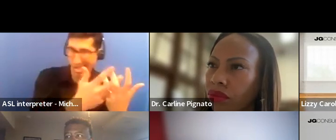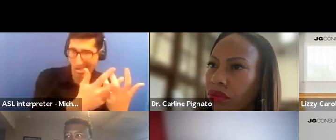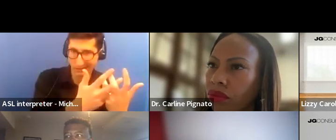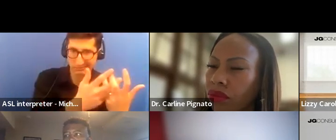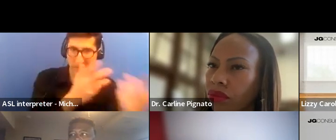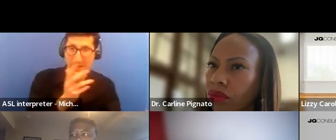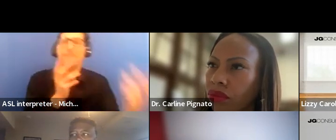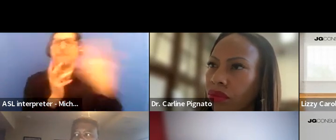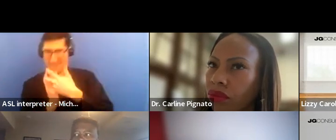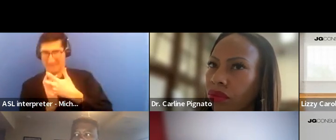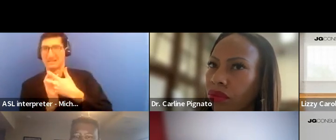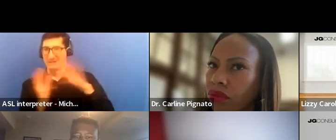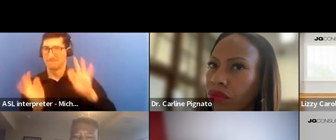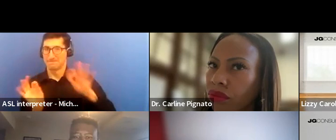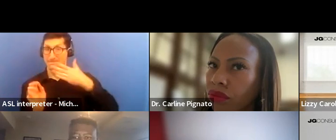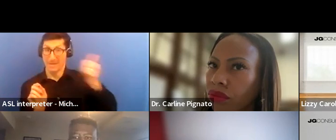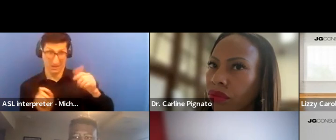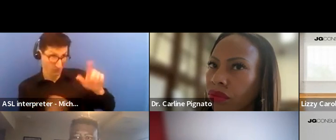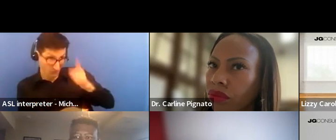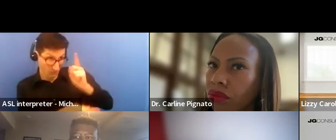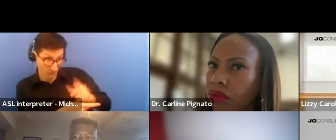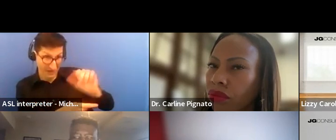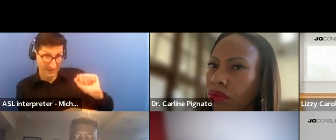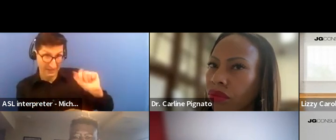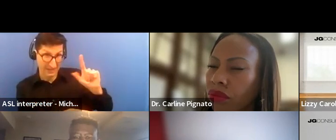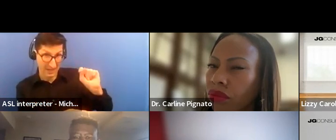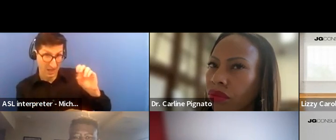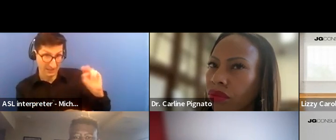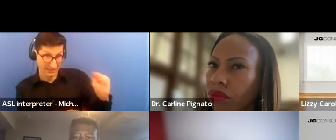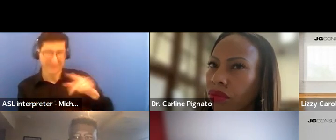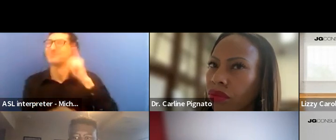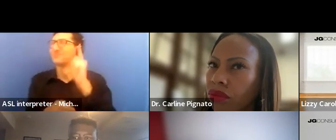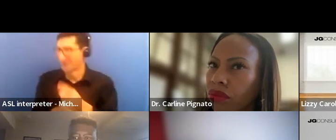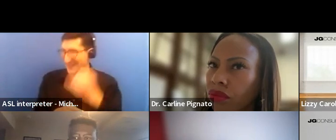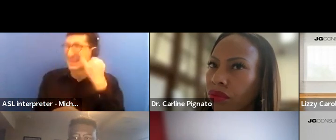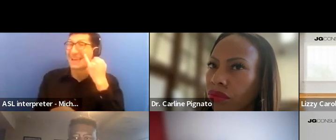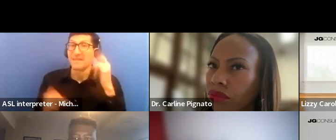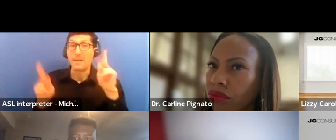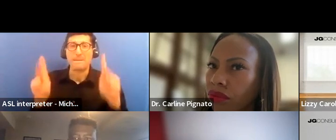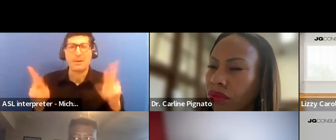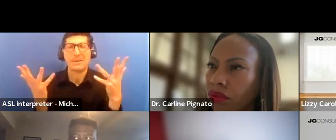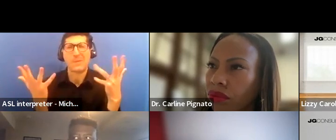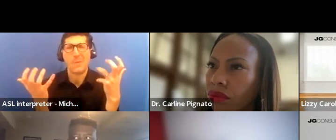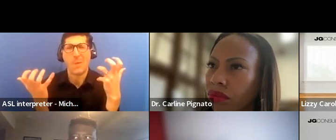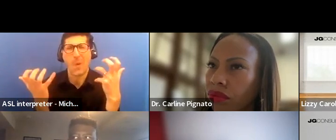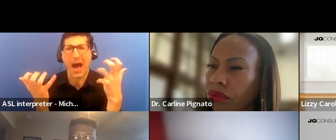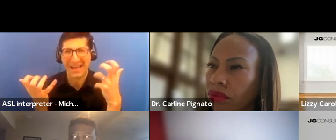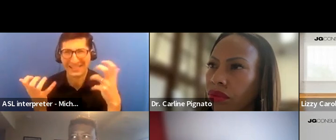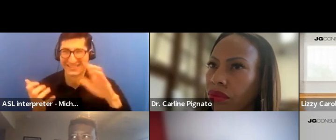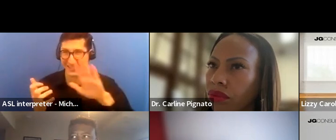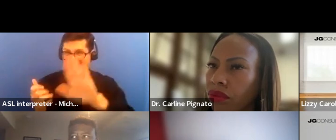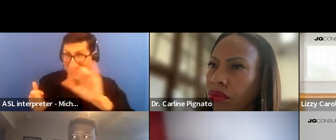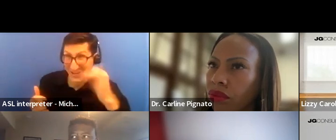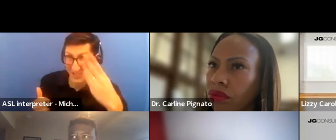manage. Correct, Elton? Am I getting that piece right? Okay. If they want the job, they'll be there. Yeah, that's what I figured. But we don't want the